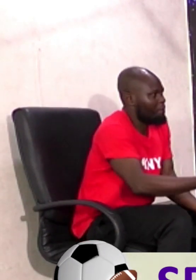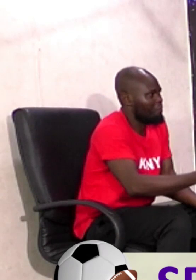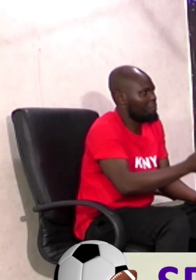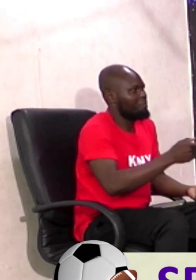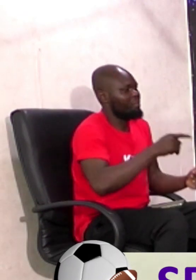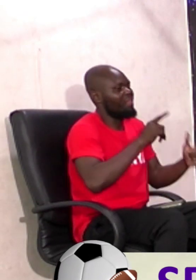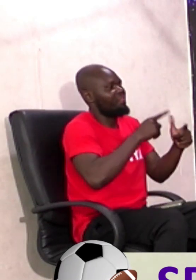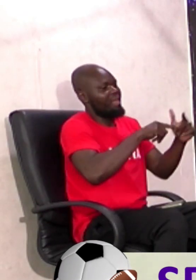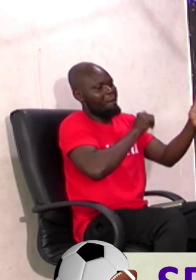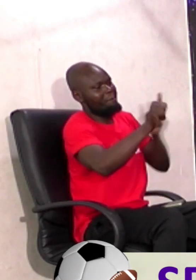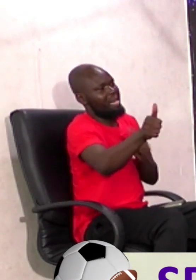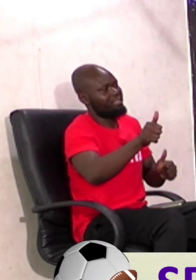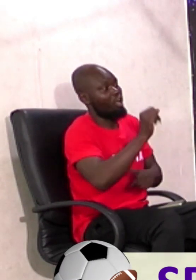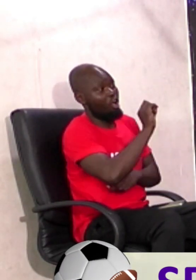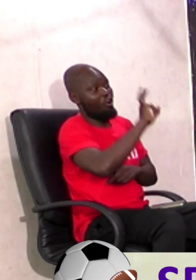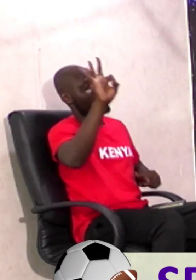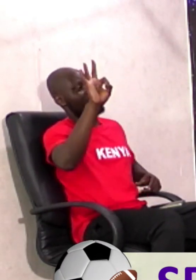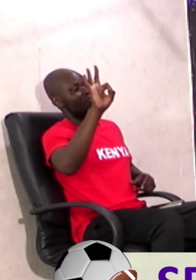a chance of luck.